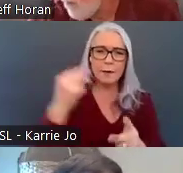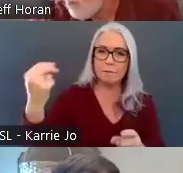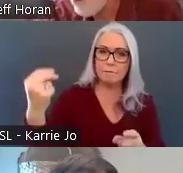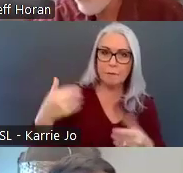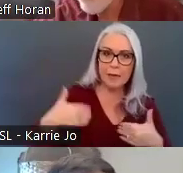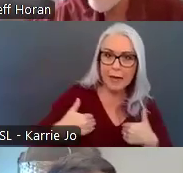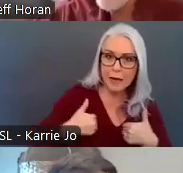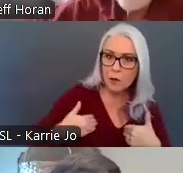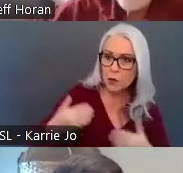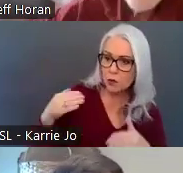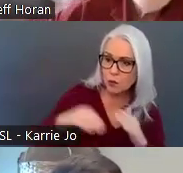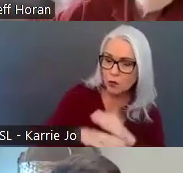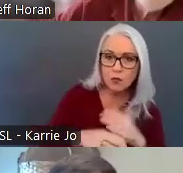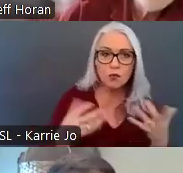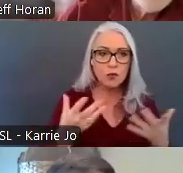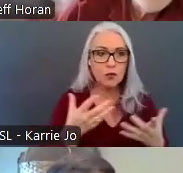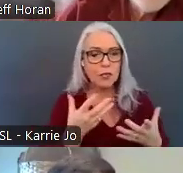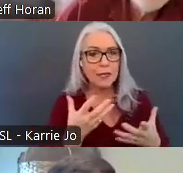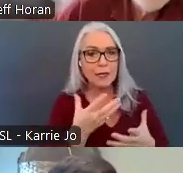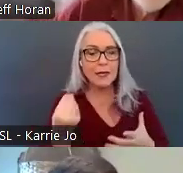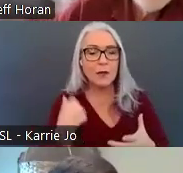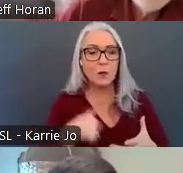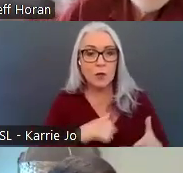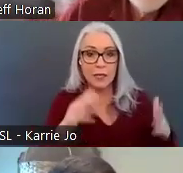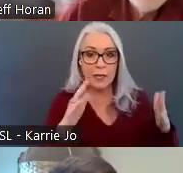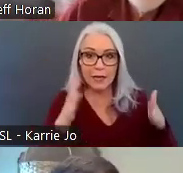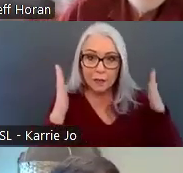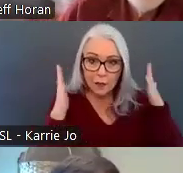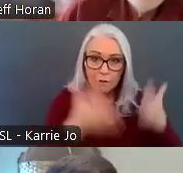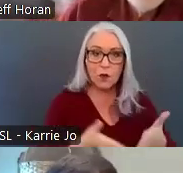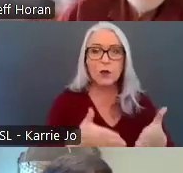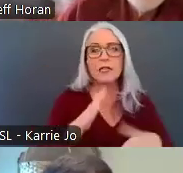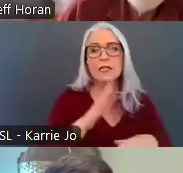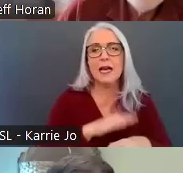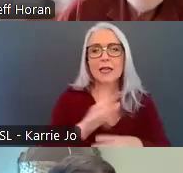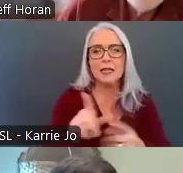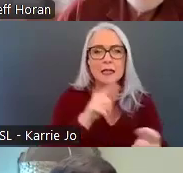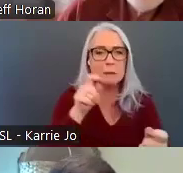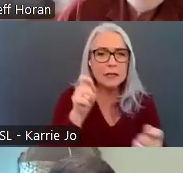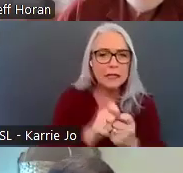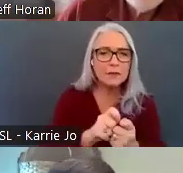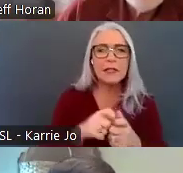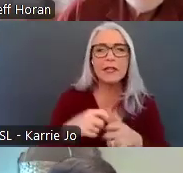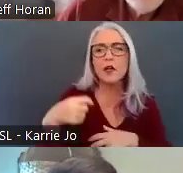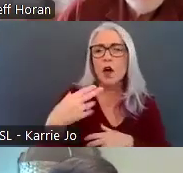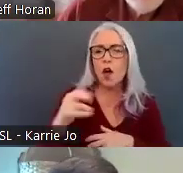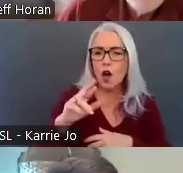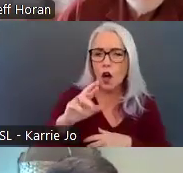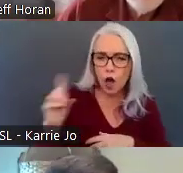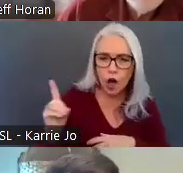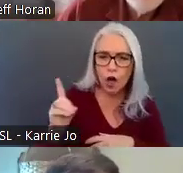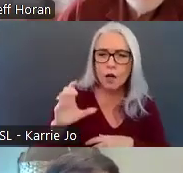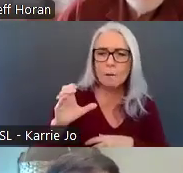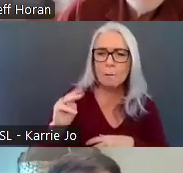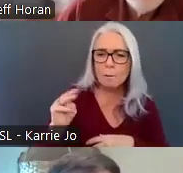Our focus often is on the hard-mast species because they're often shade intolerant,